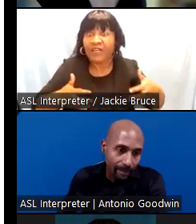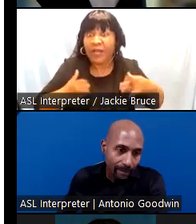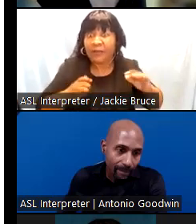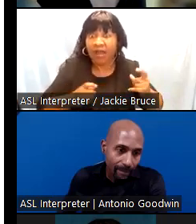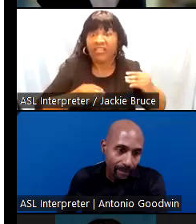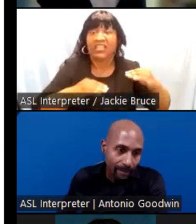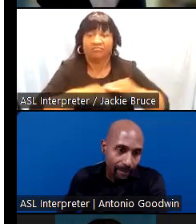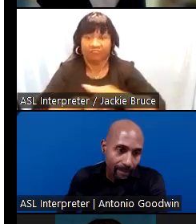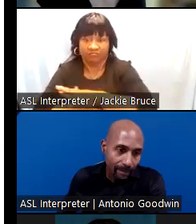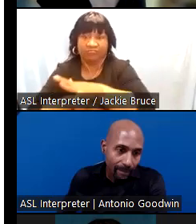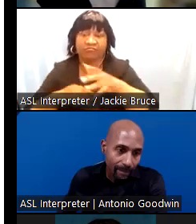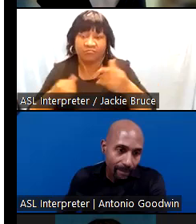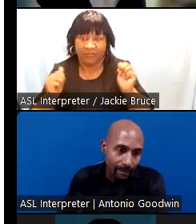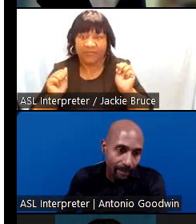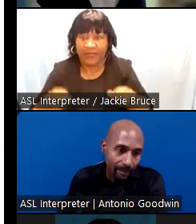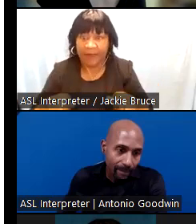Questions?